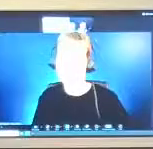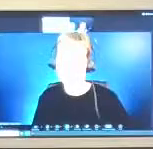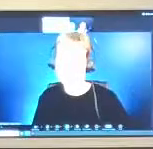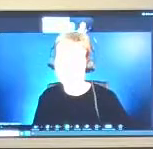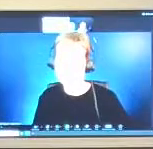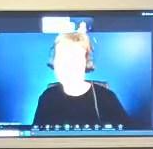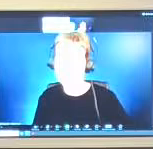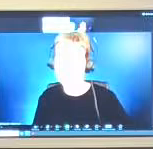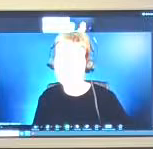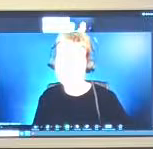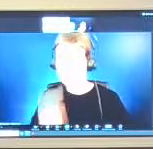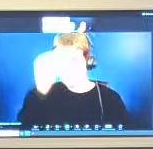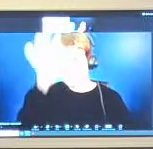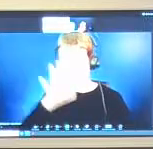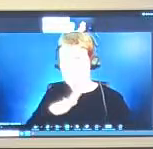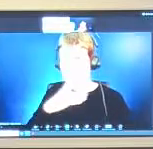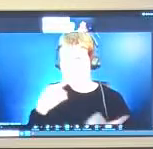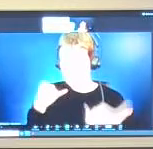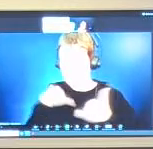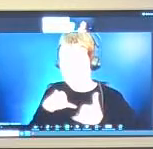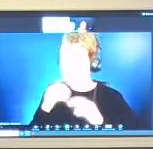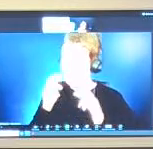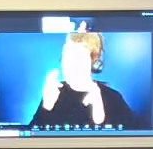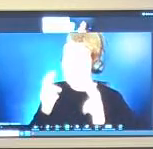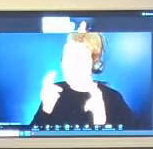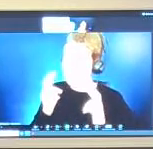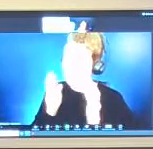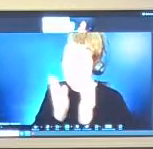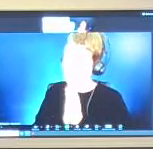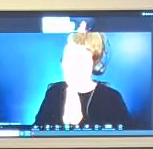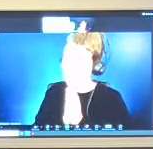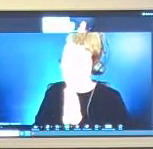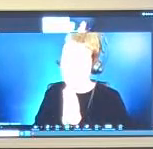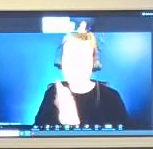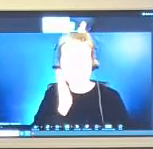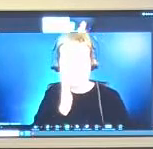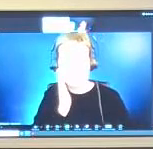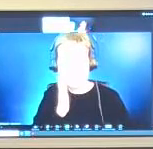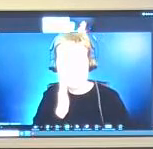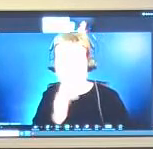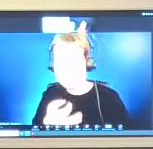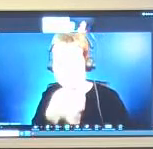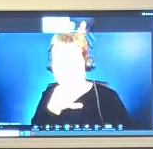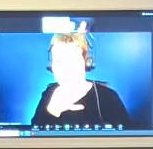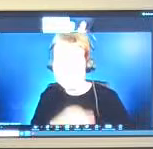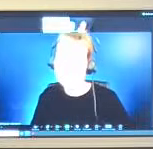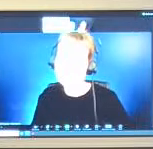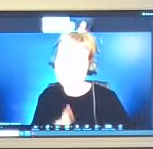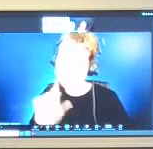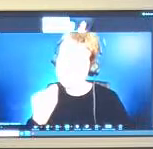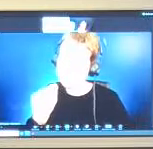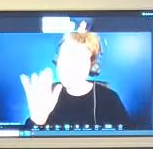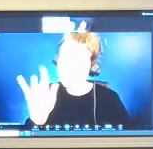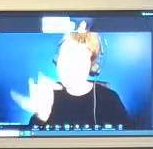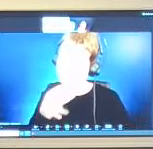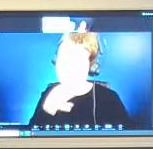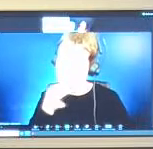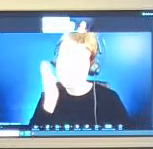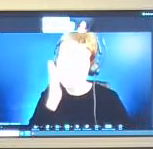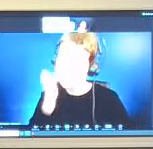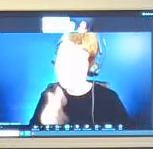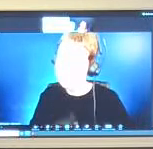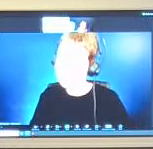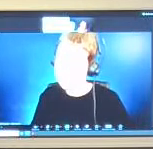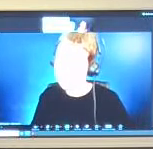Hopefully we will get there We will. soon. It always rolls around.